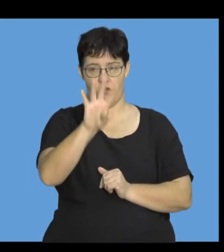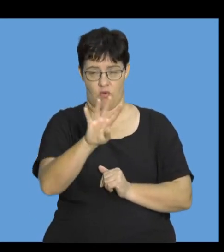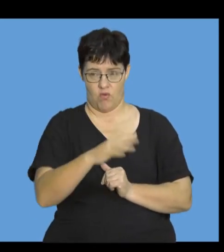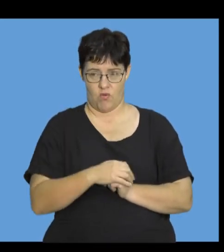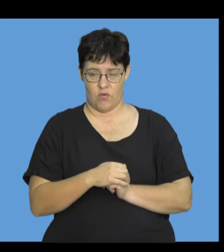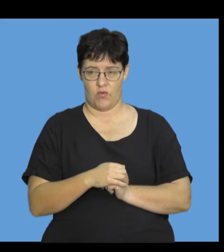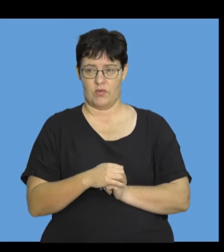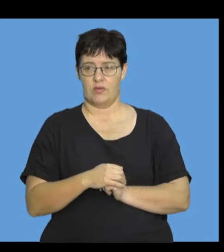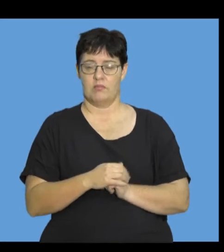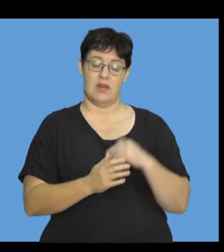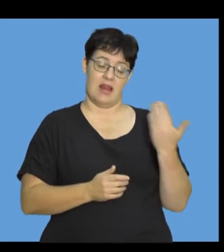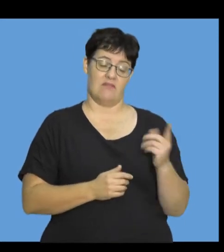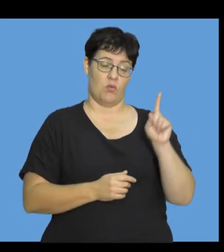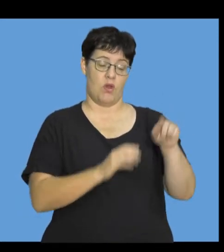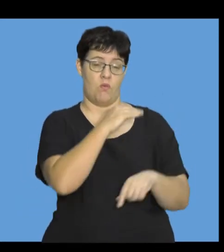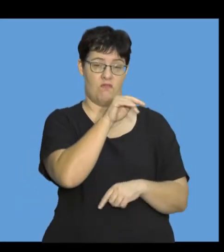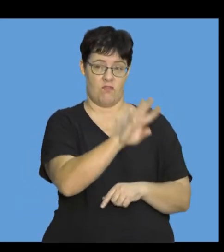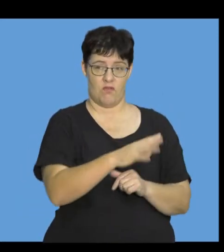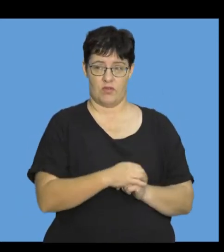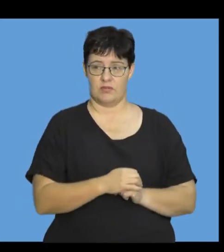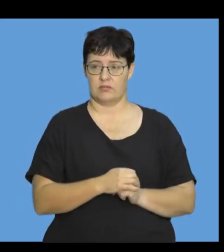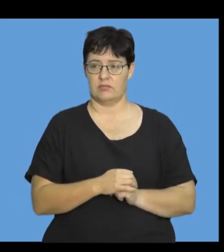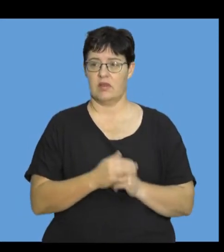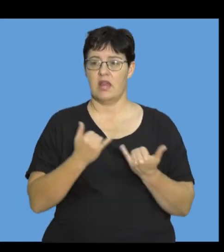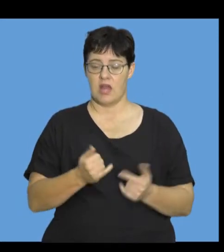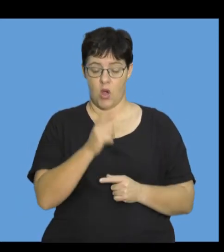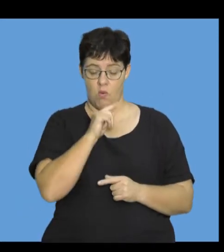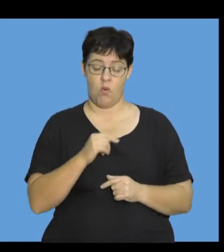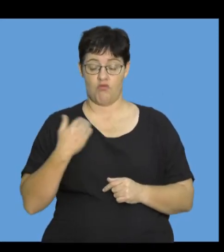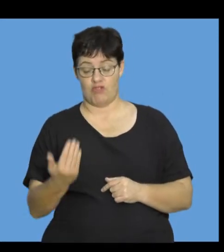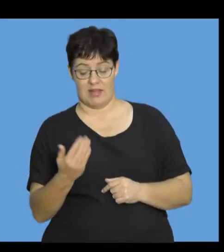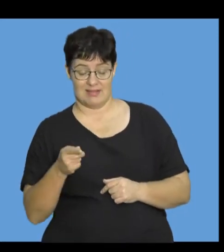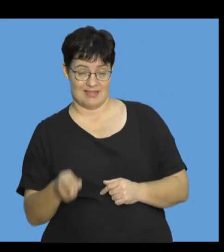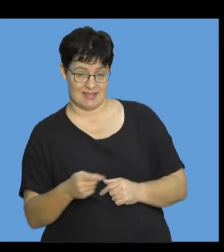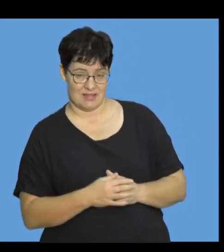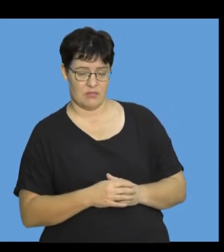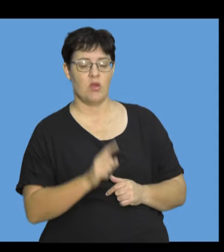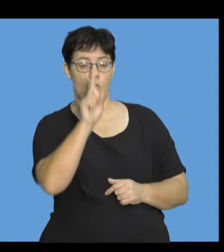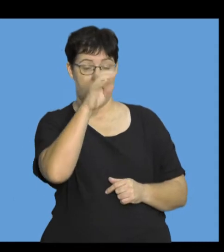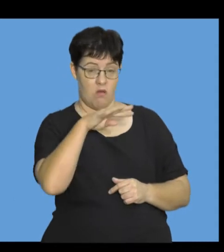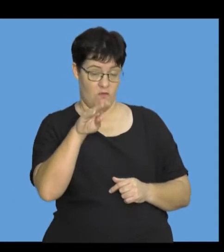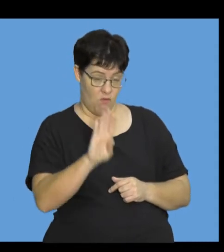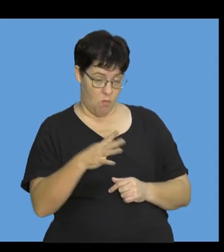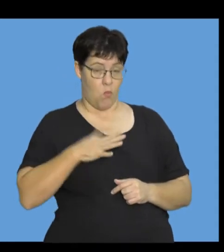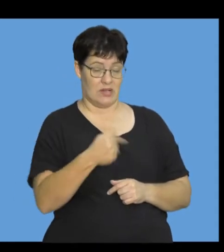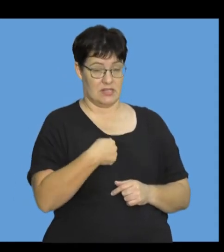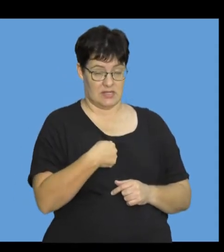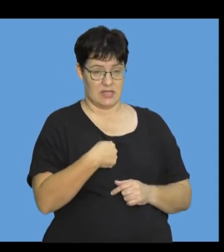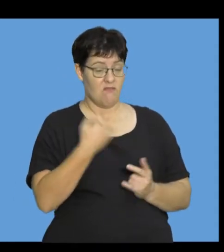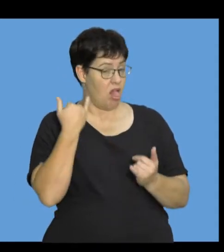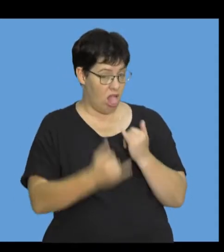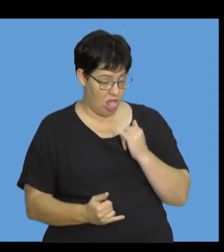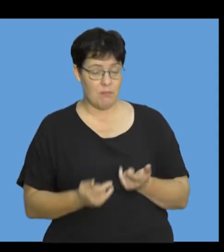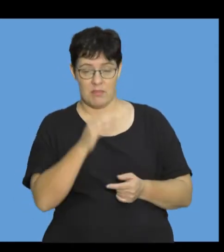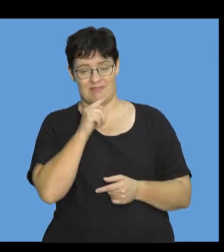over 4, right? That's the left-hand side. Let's look at the right-hand side. It must give us 1 over 4. If it does not,